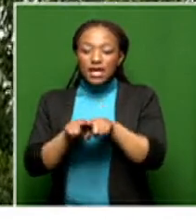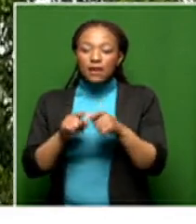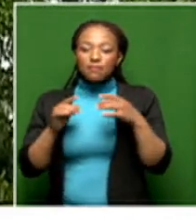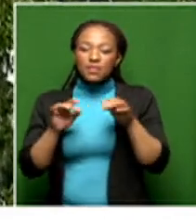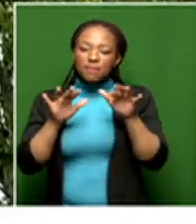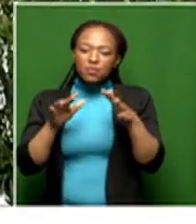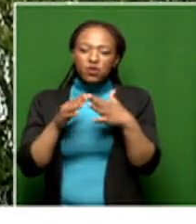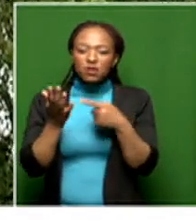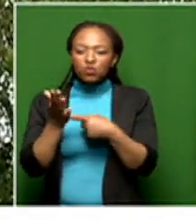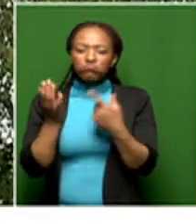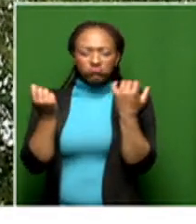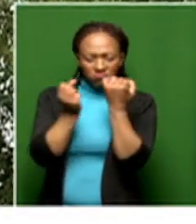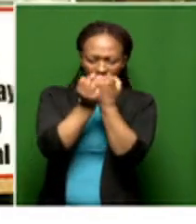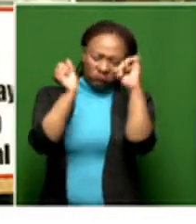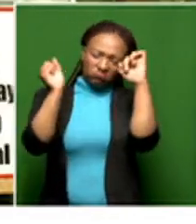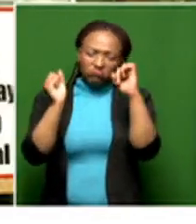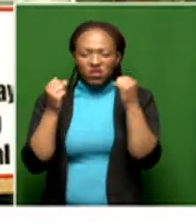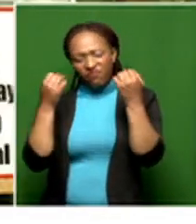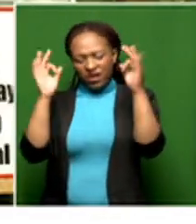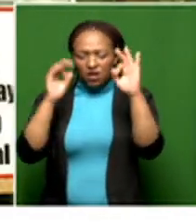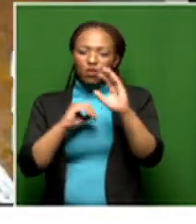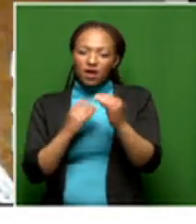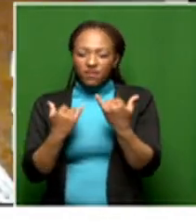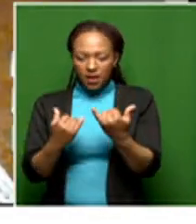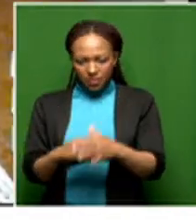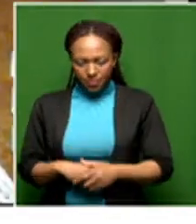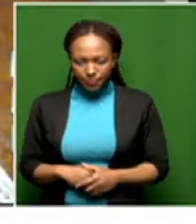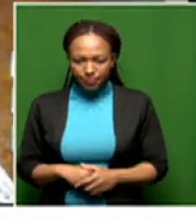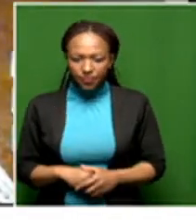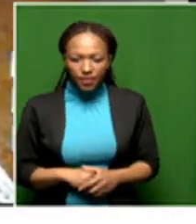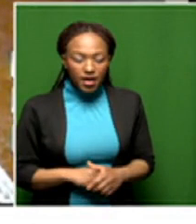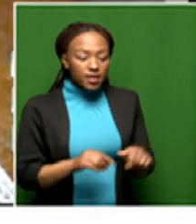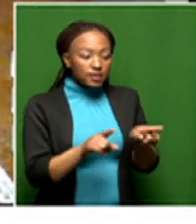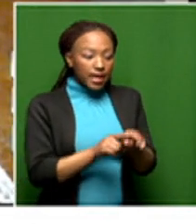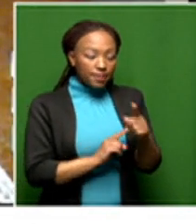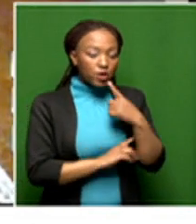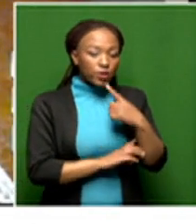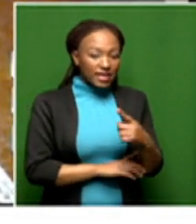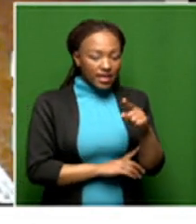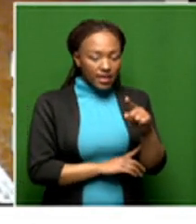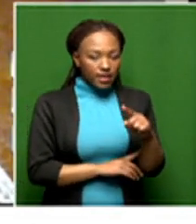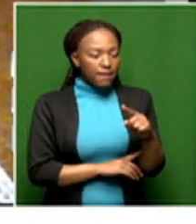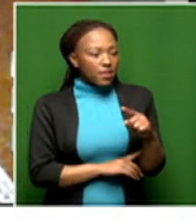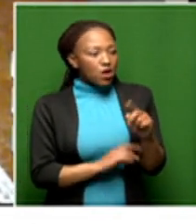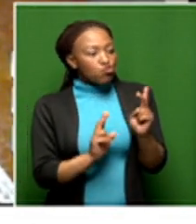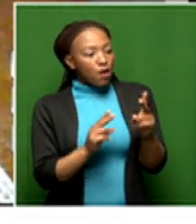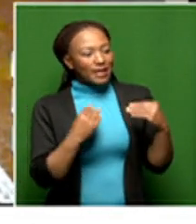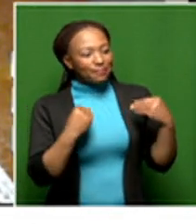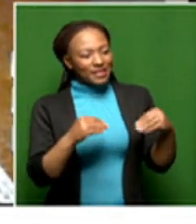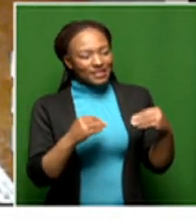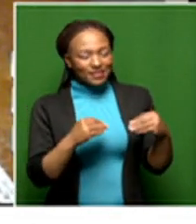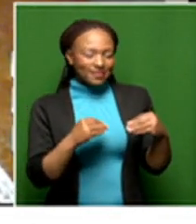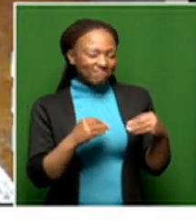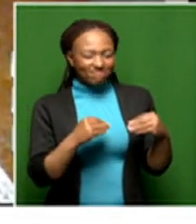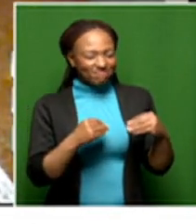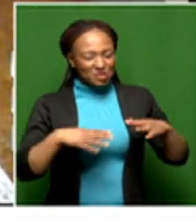and really stretching their legs a bit. Indeed. And of course, as you say, it isn't business as usual. So